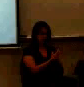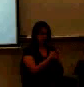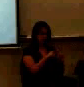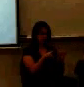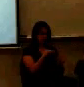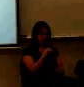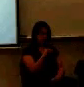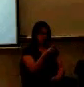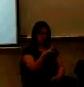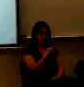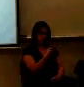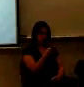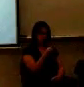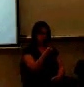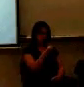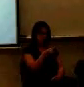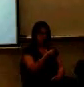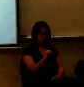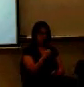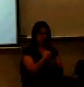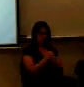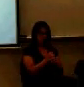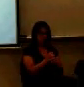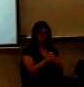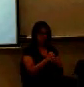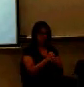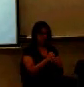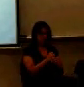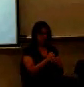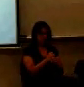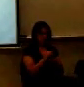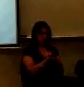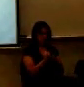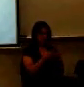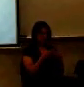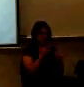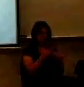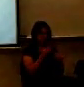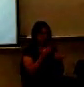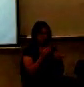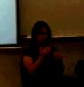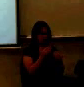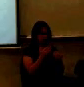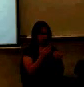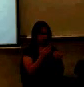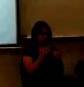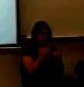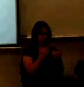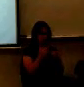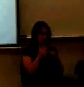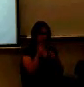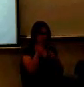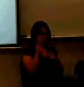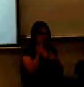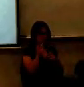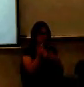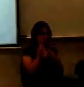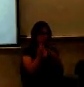But microcystis creates the compound microcystin, and that's the one that is easily assayed for. That's the one that they look for straight out